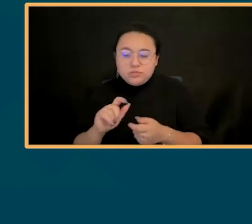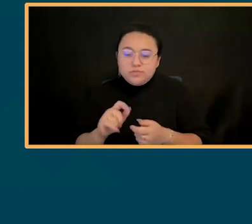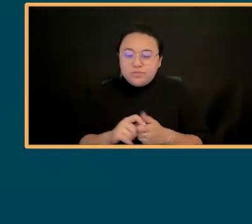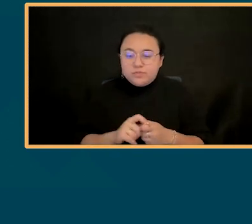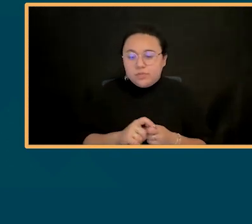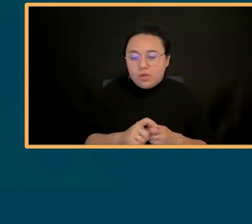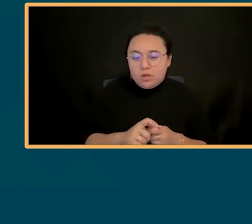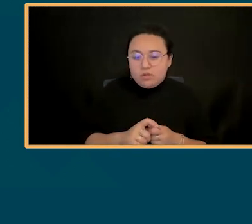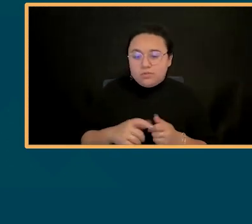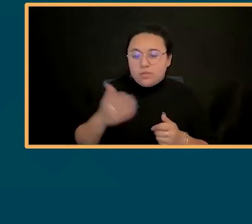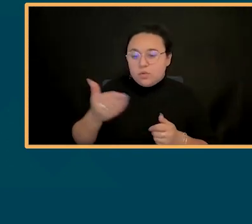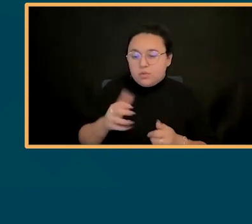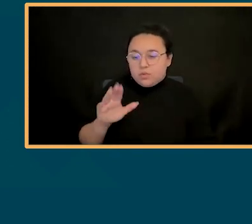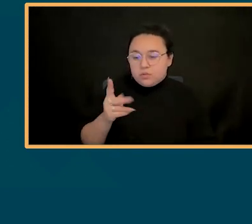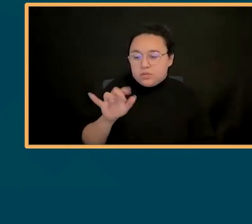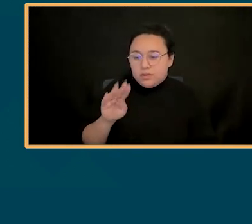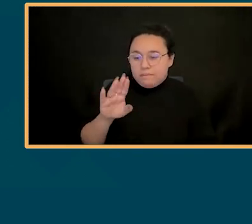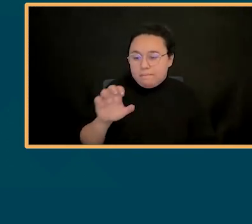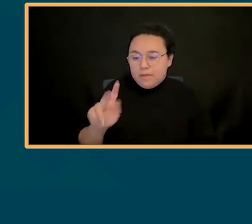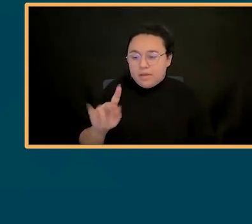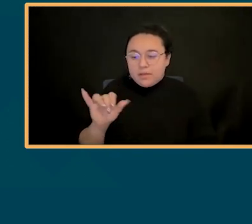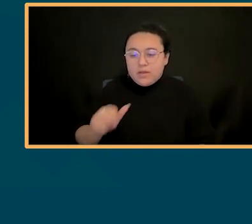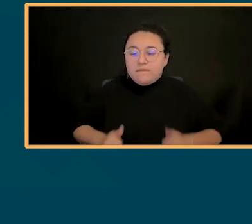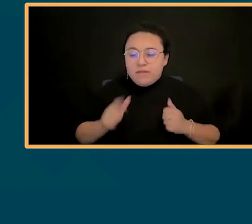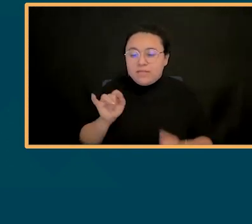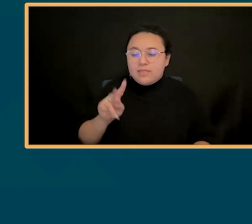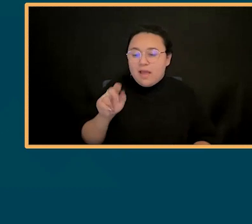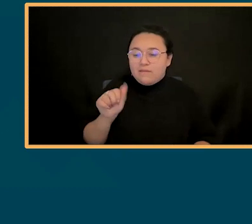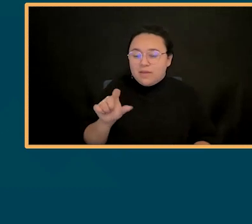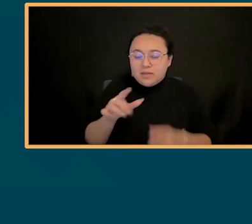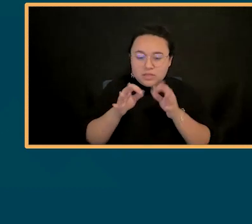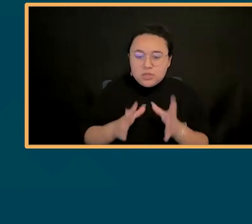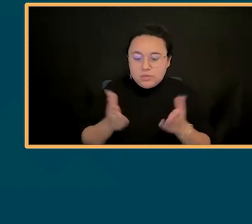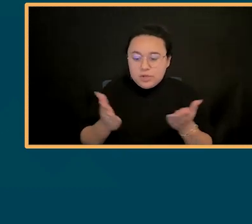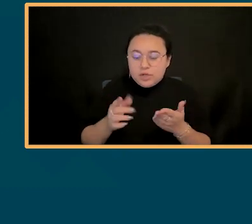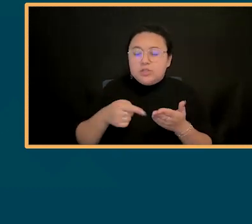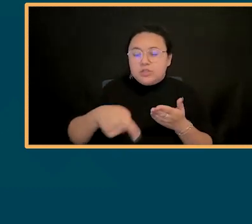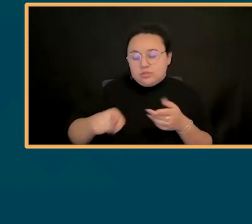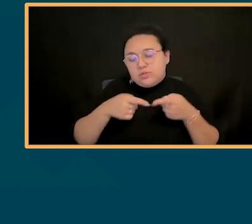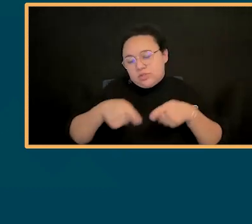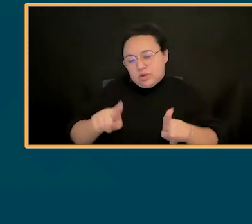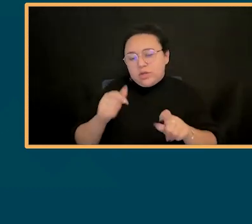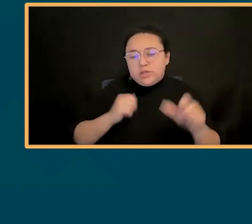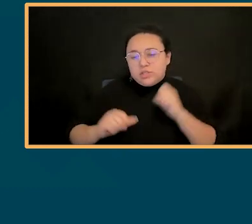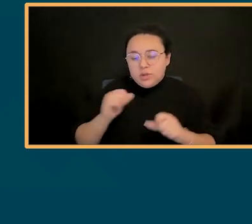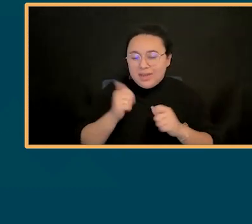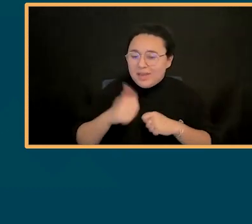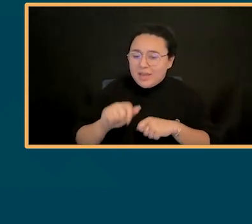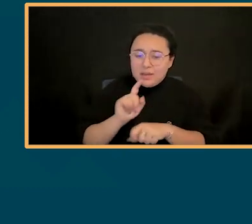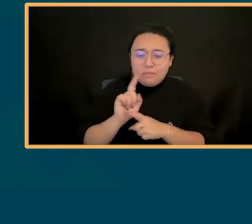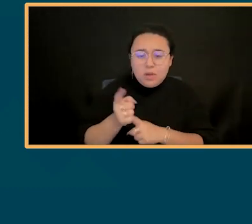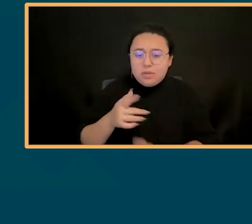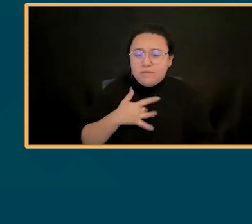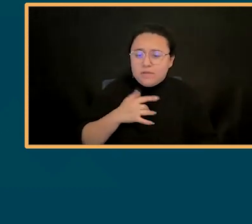Kristen Beck. We also have live ASL interpretation happening throughout the show. If at any moment